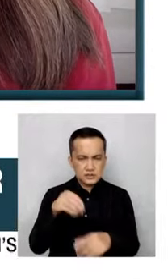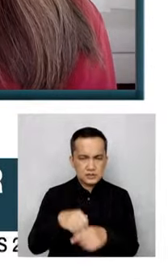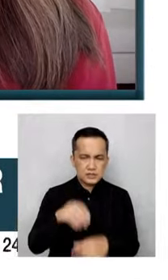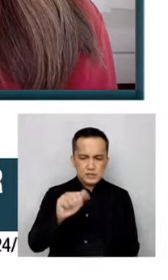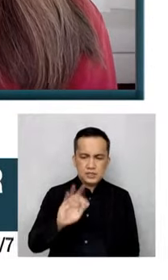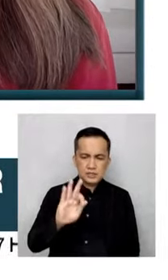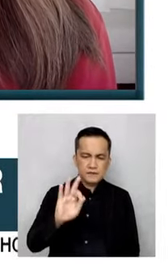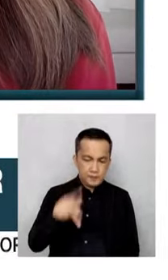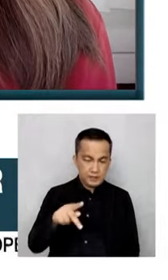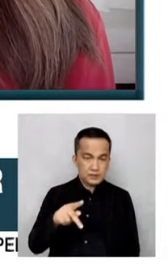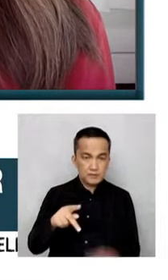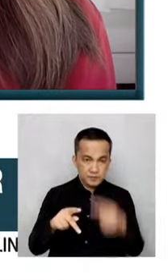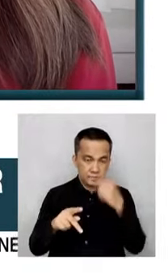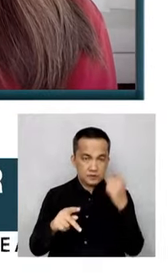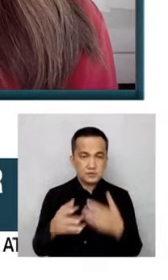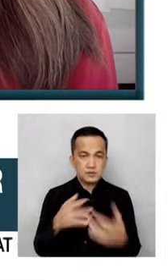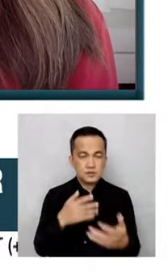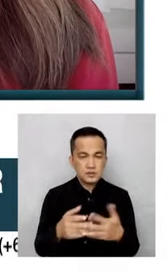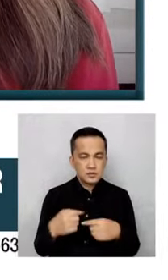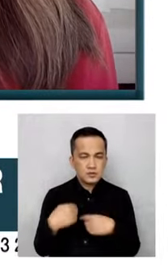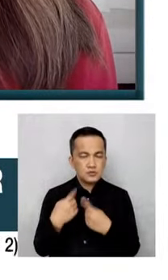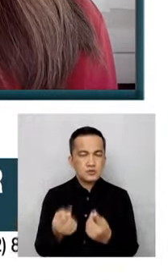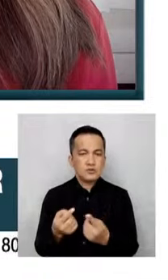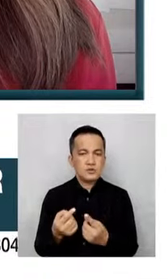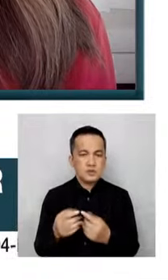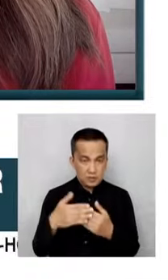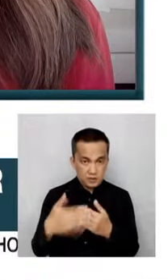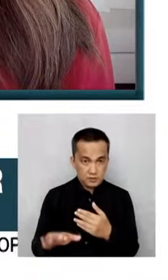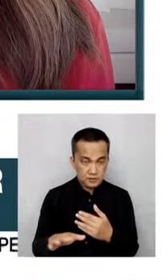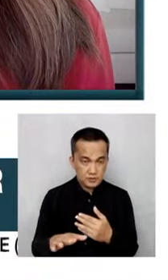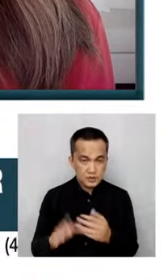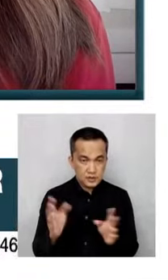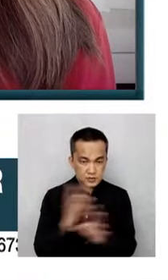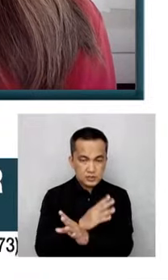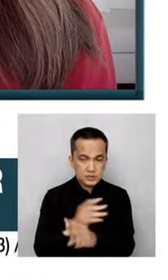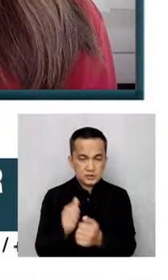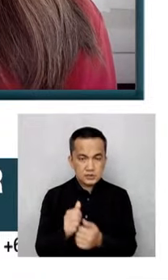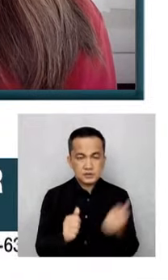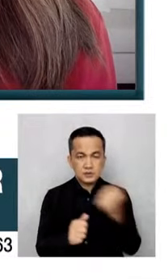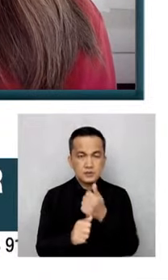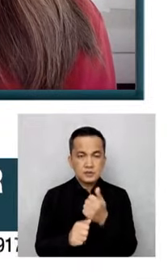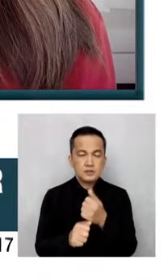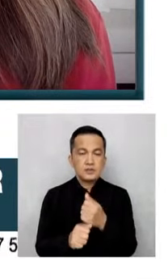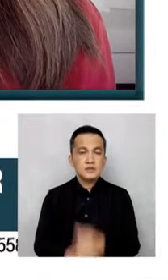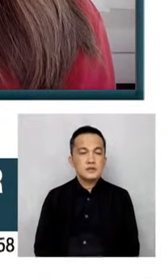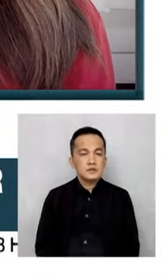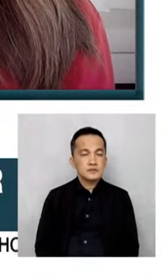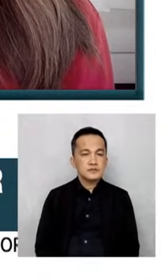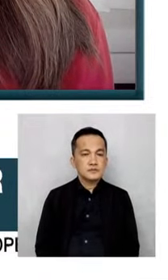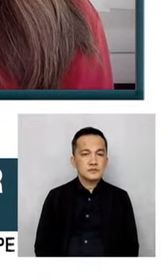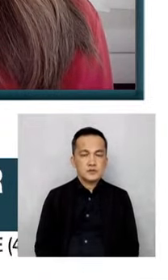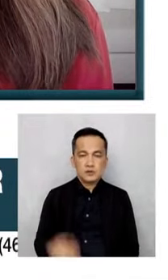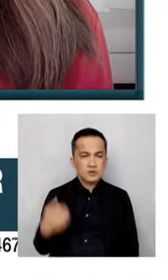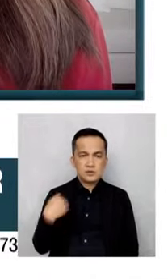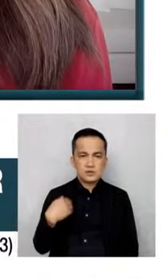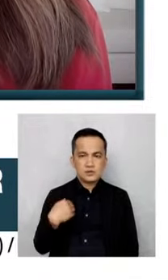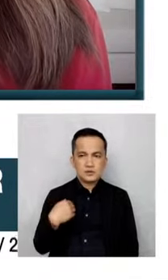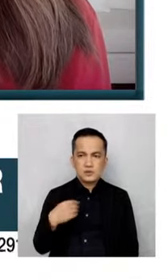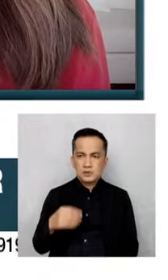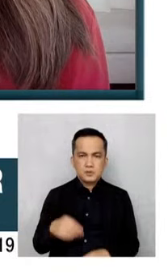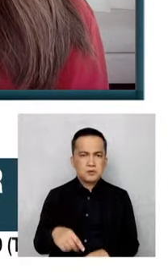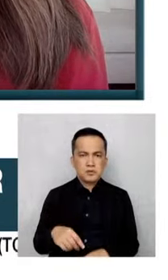because even after or during the change of command ceremony, we did not even raise our alert level.